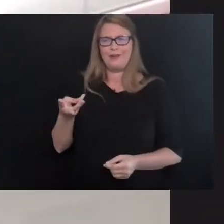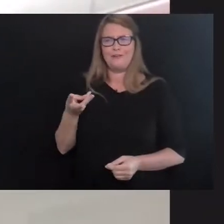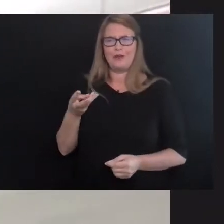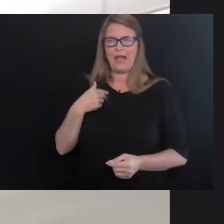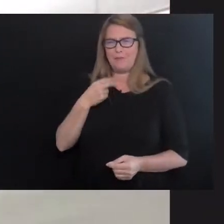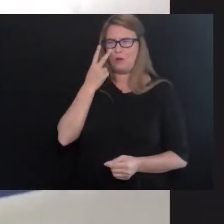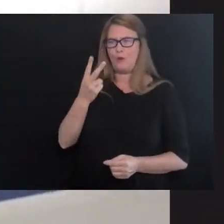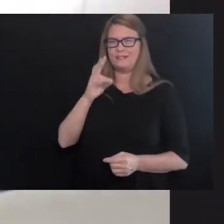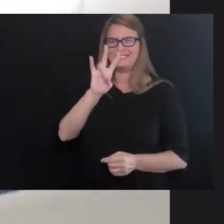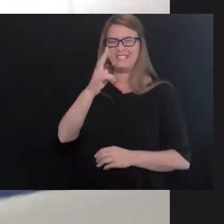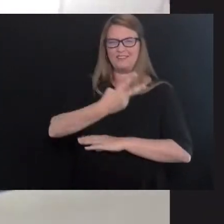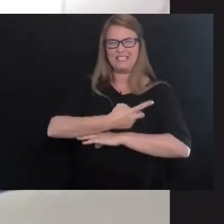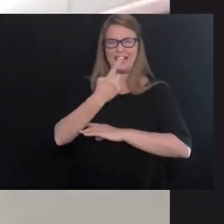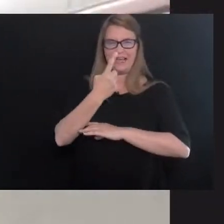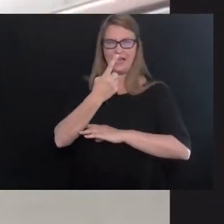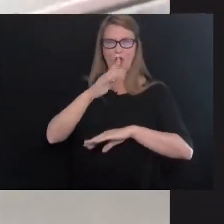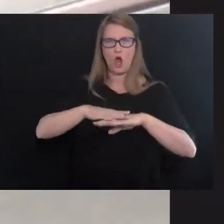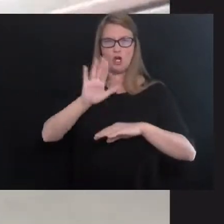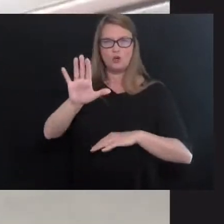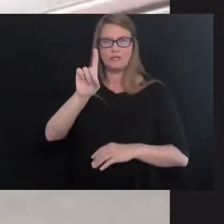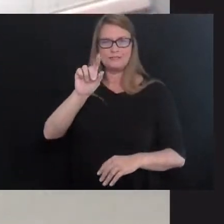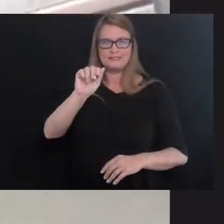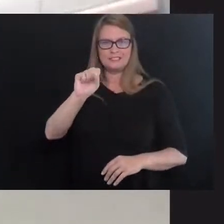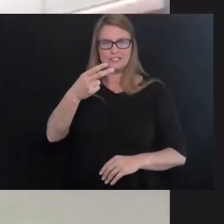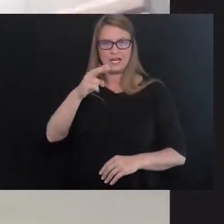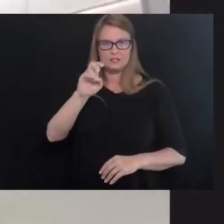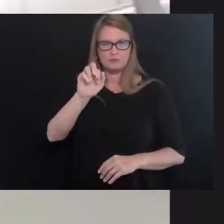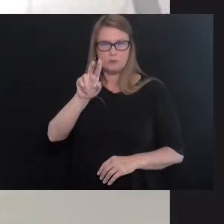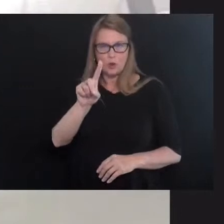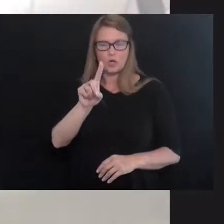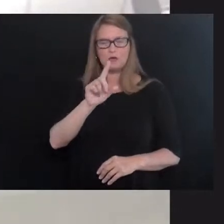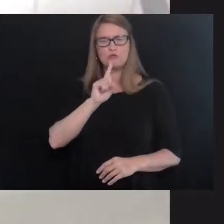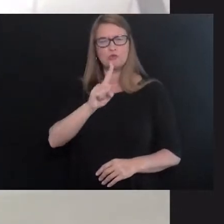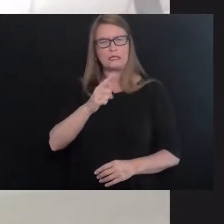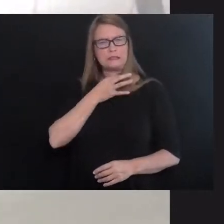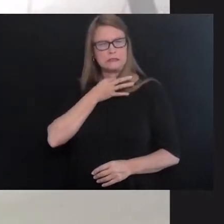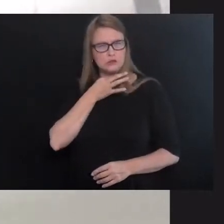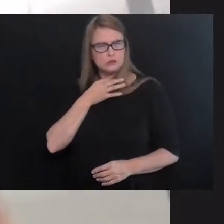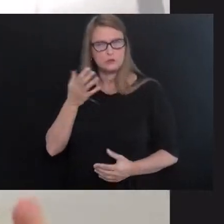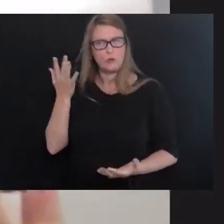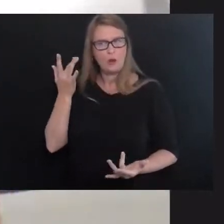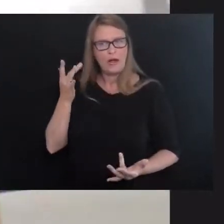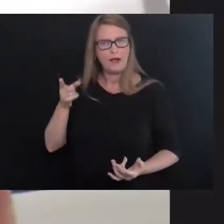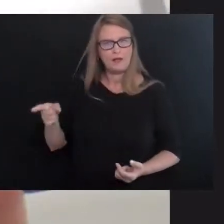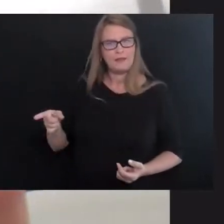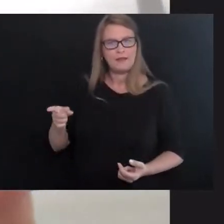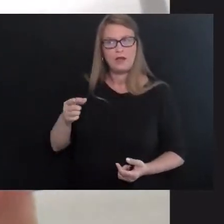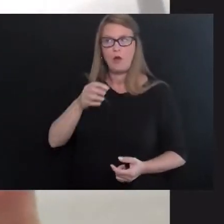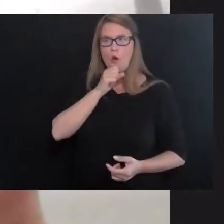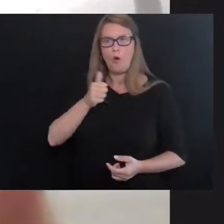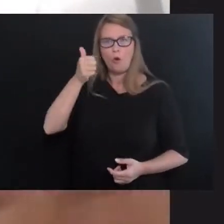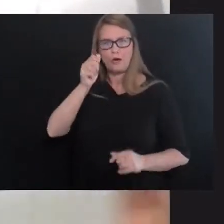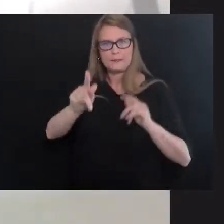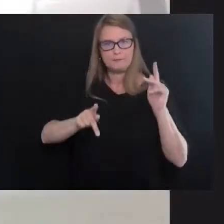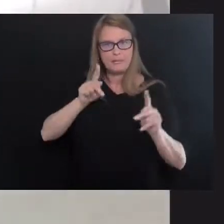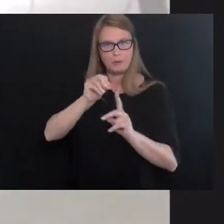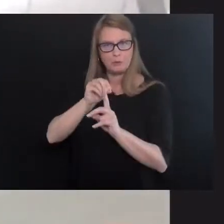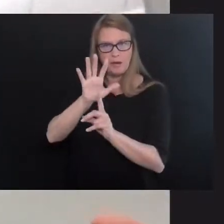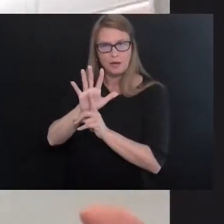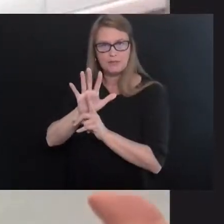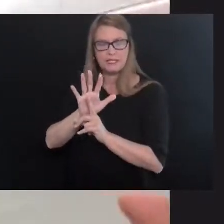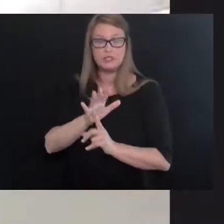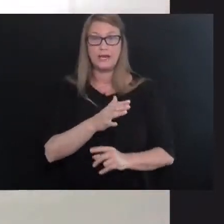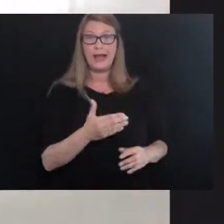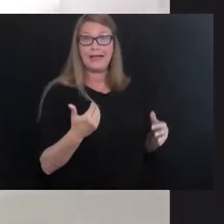7-day trend on the dashboard, and it's very insightful because it's concerning about the oldest people in the population and the